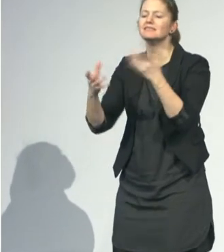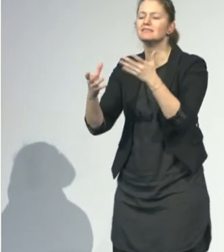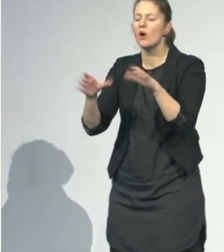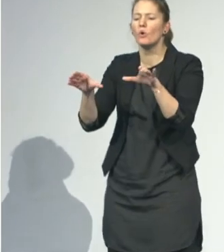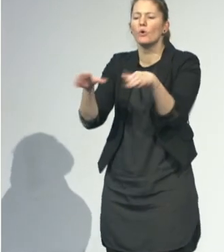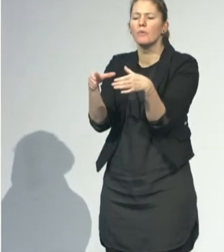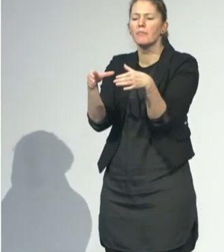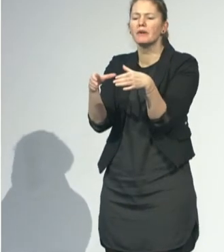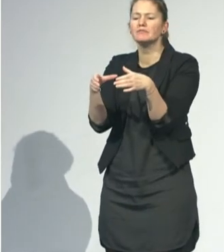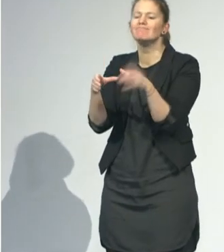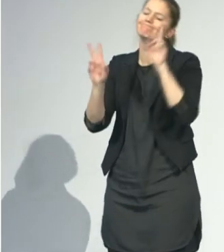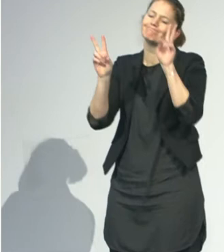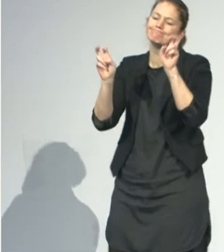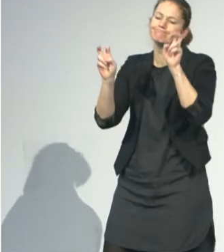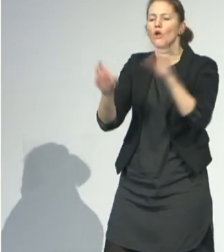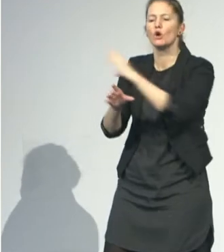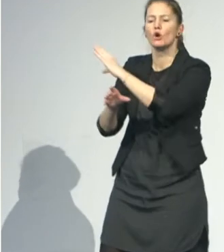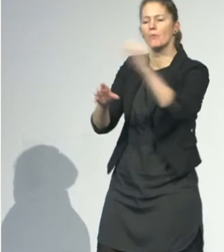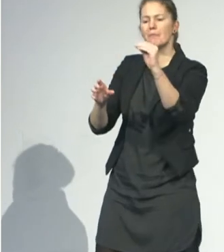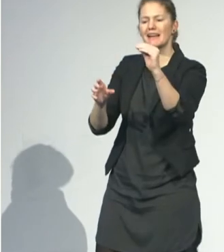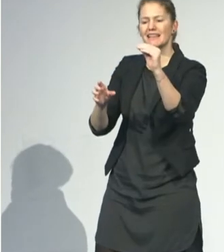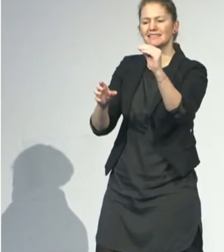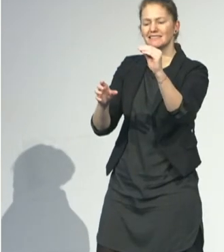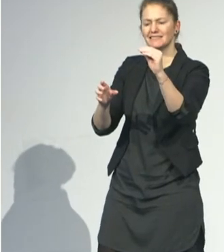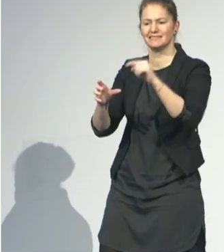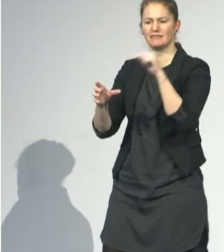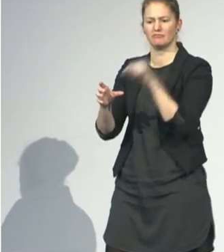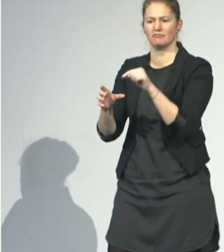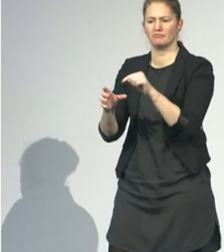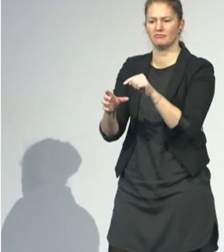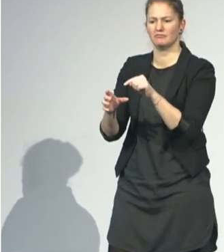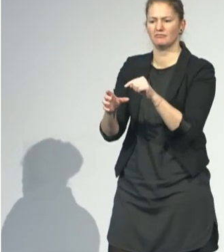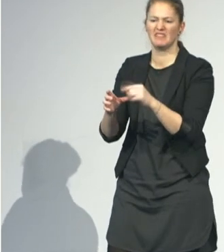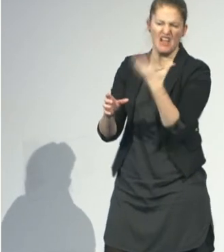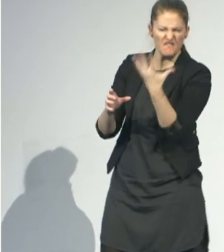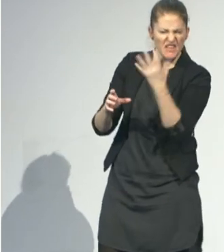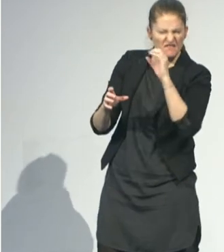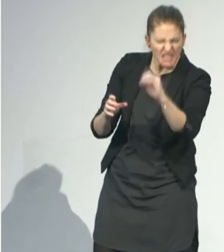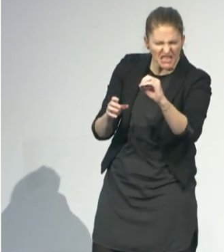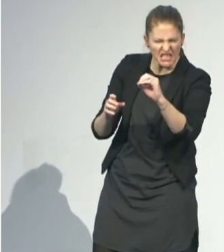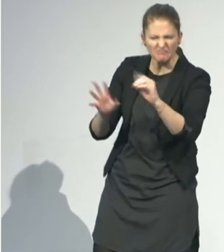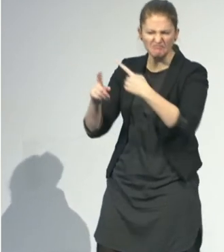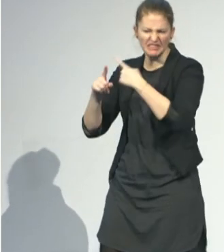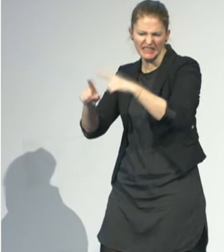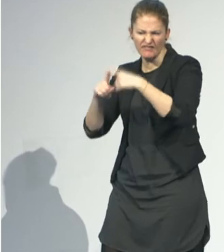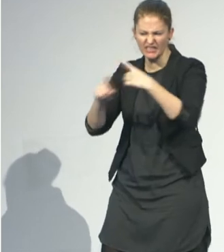have 50 lines of activities. One of them, for example, is